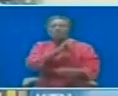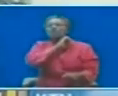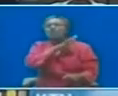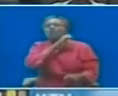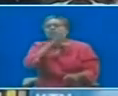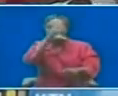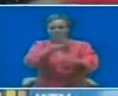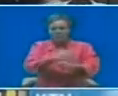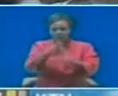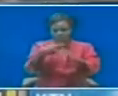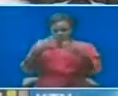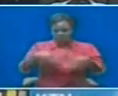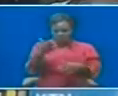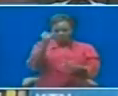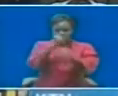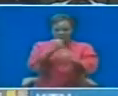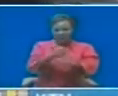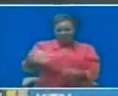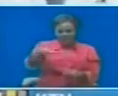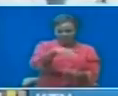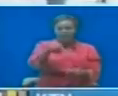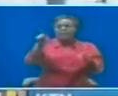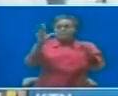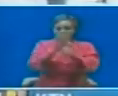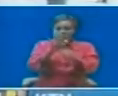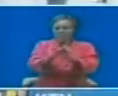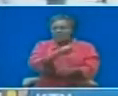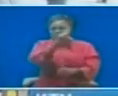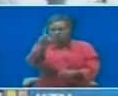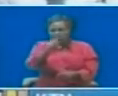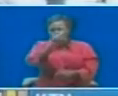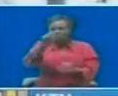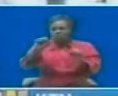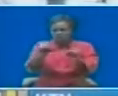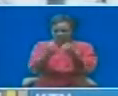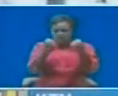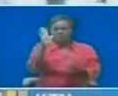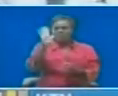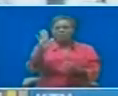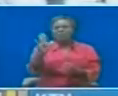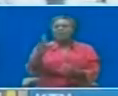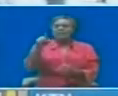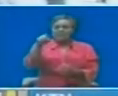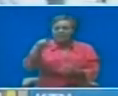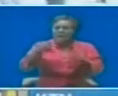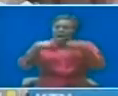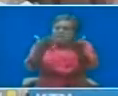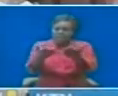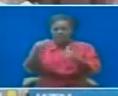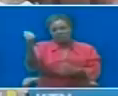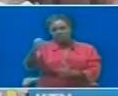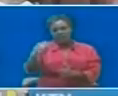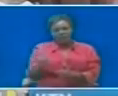from Kenyan workers working particularly in the region, while a number of questions regarding their safety and working conditions remaining unanswered.